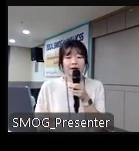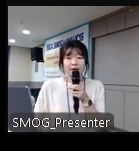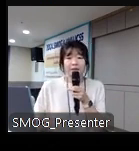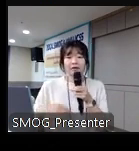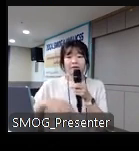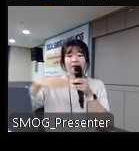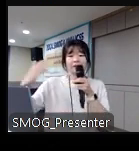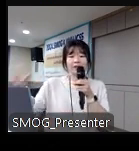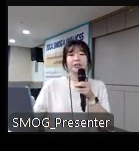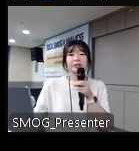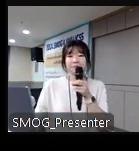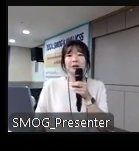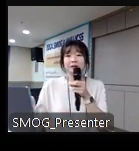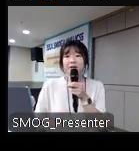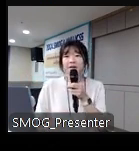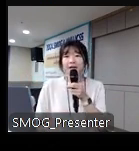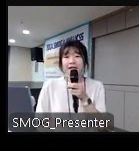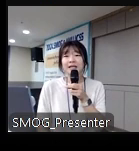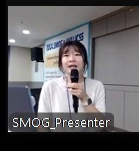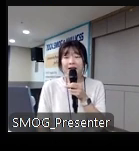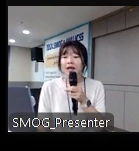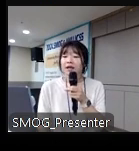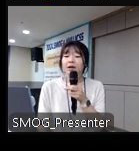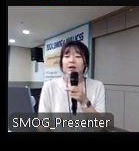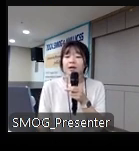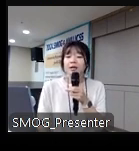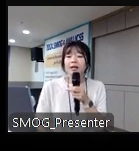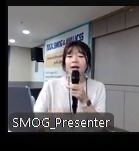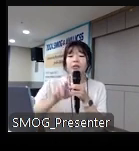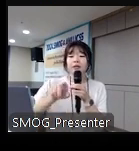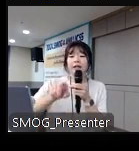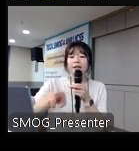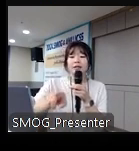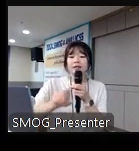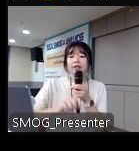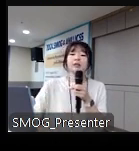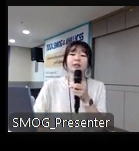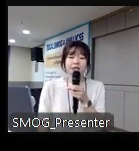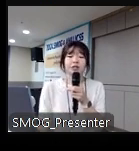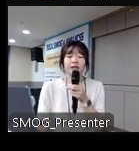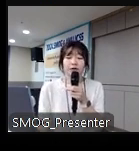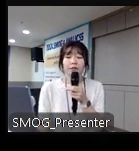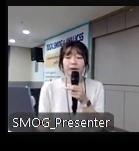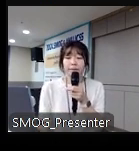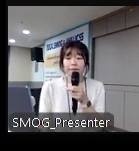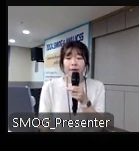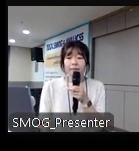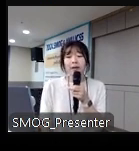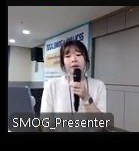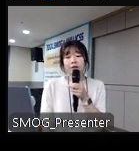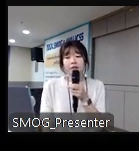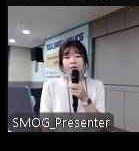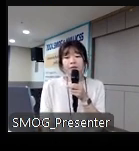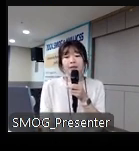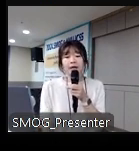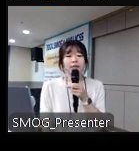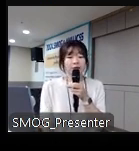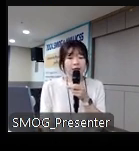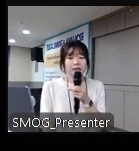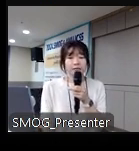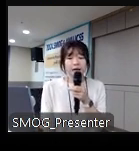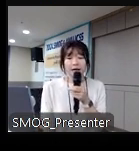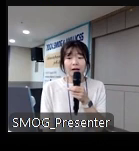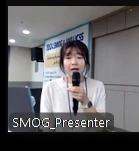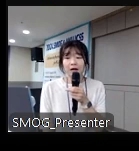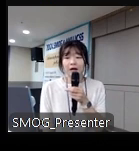require more of a larger empirical study that we couldn't capture at this consultation level. But my prediction would be that if there is